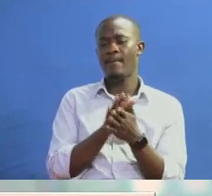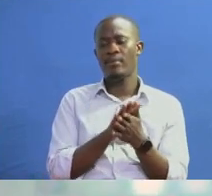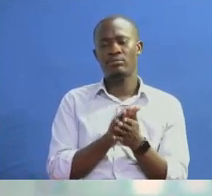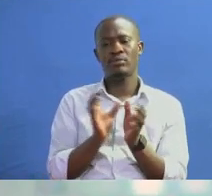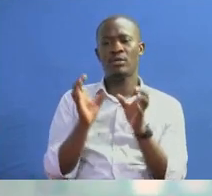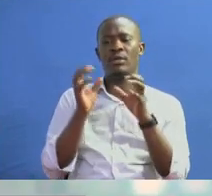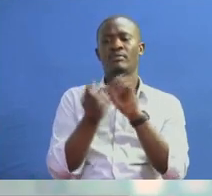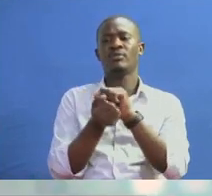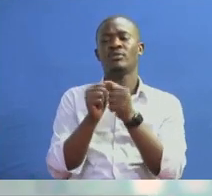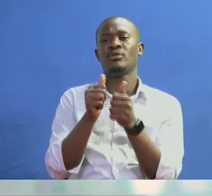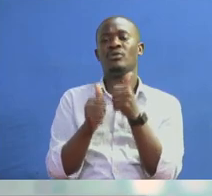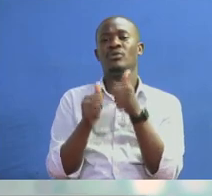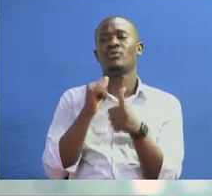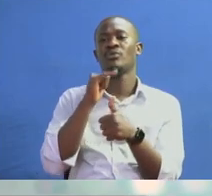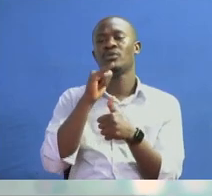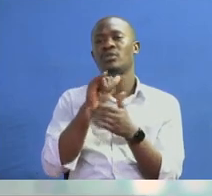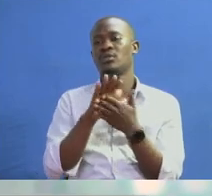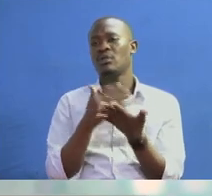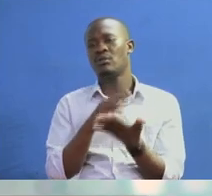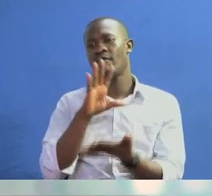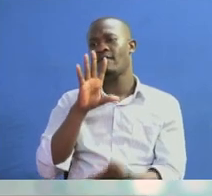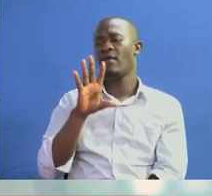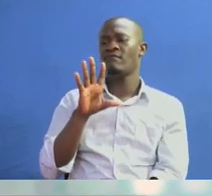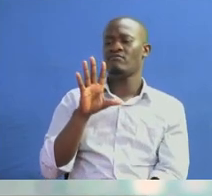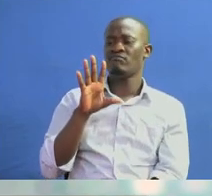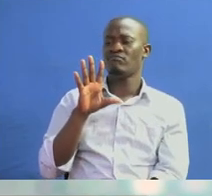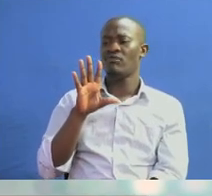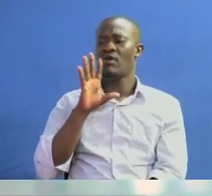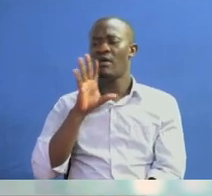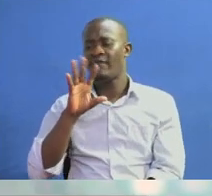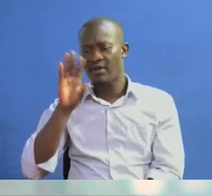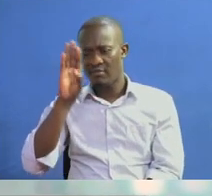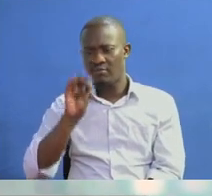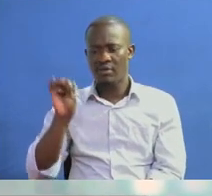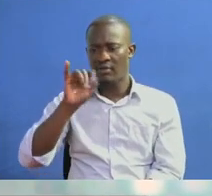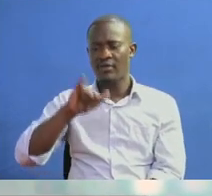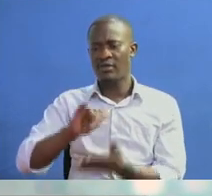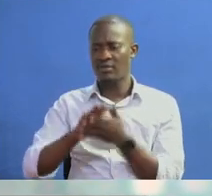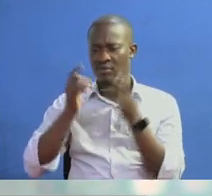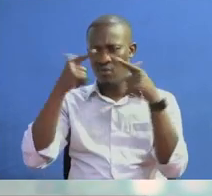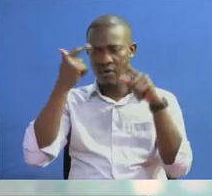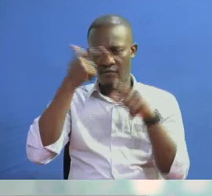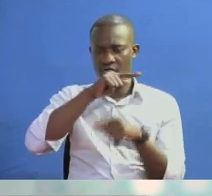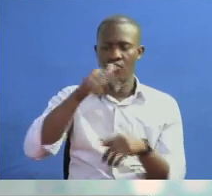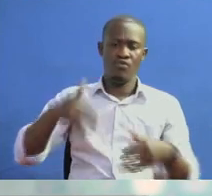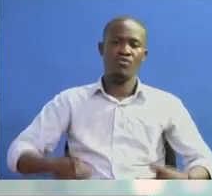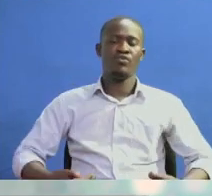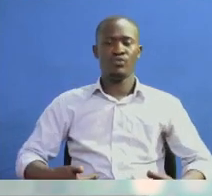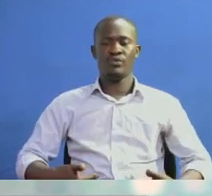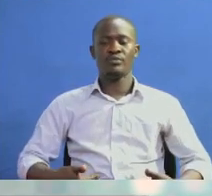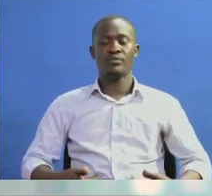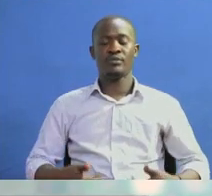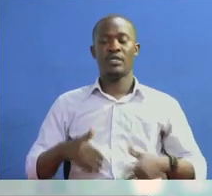climate change, which is around 500 million. The youth should also tap. That is also a win for us. And then in